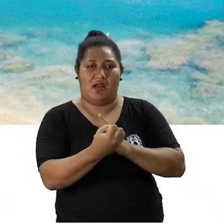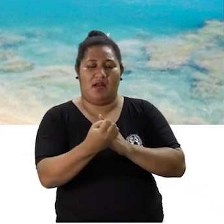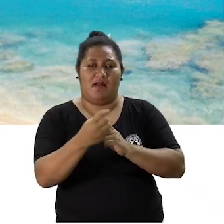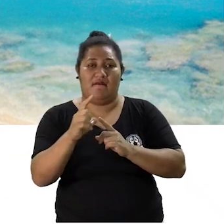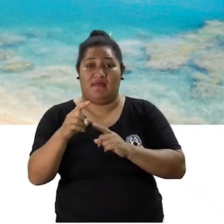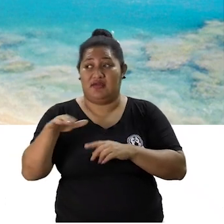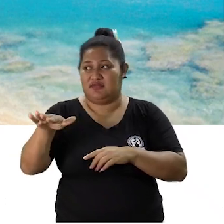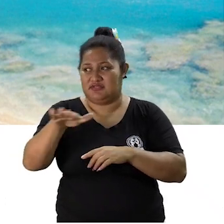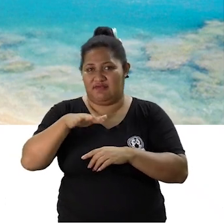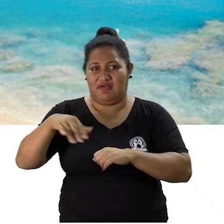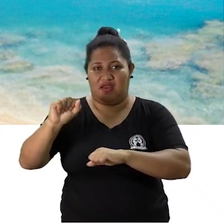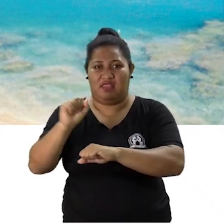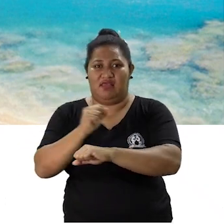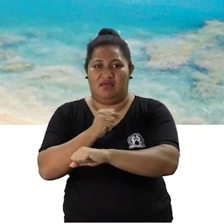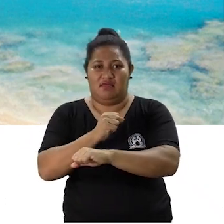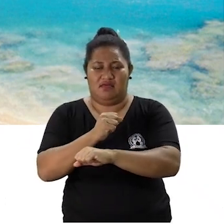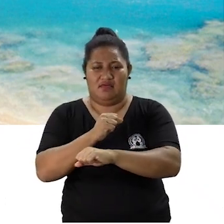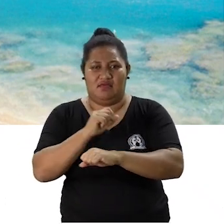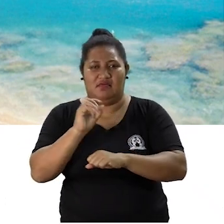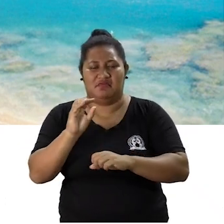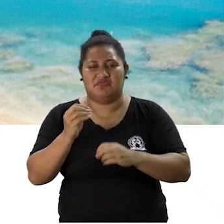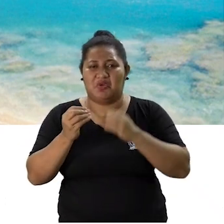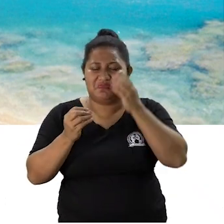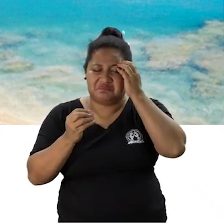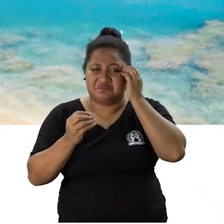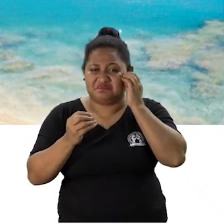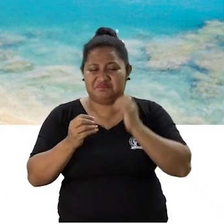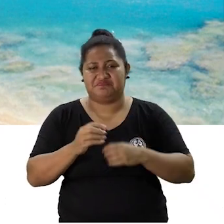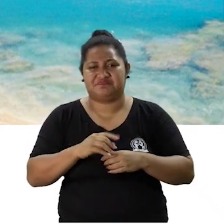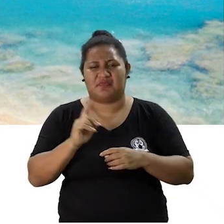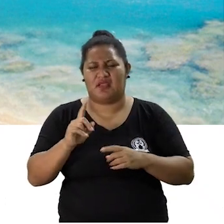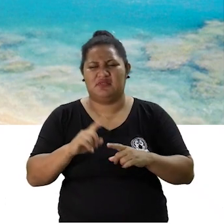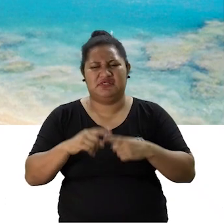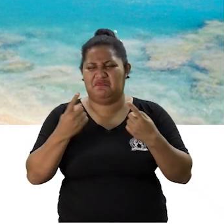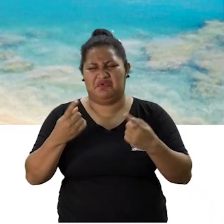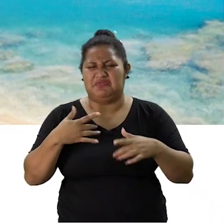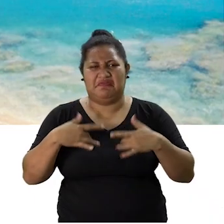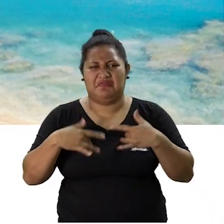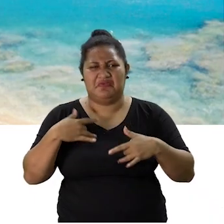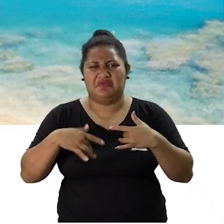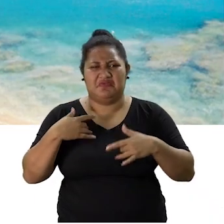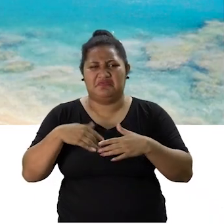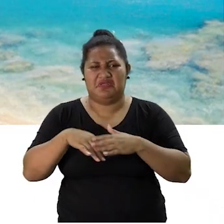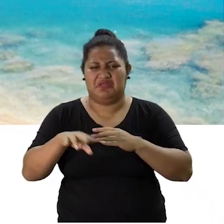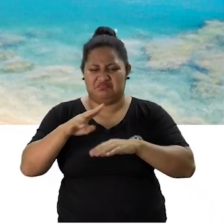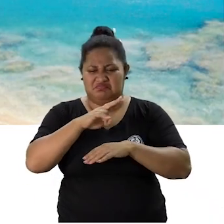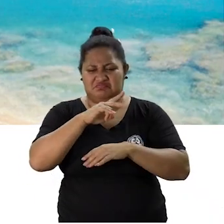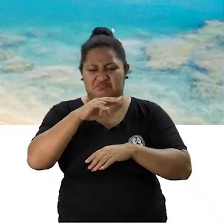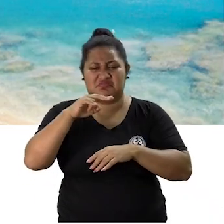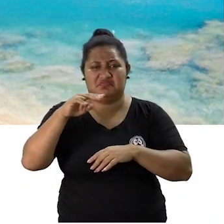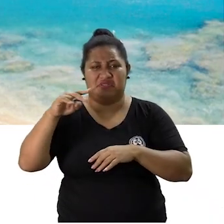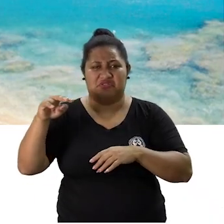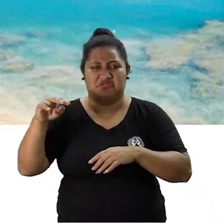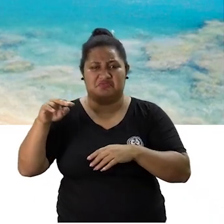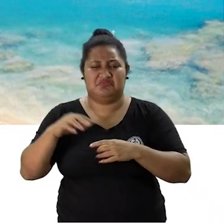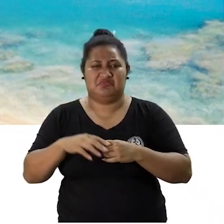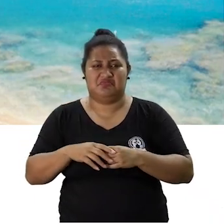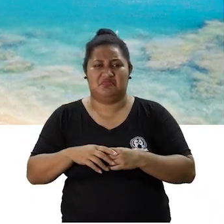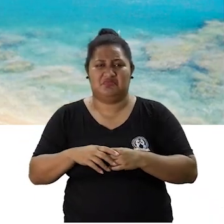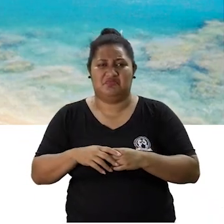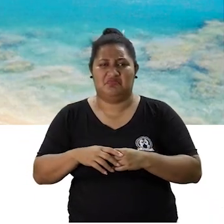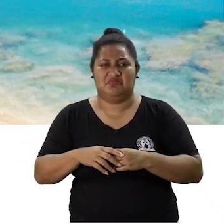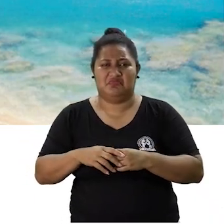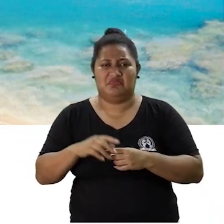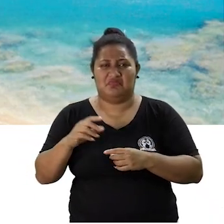I whale. E se hoi la ia mea e ola, ia I le vaenga o le ngata I whale.